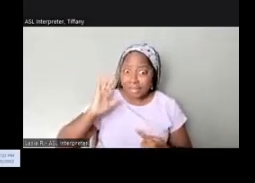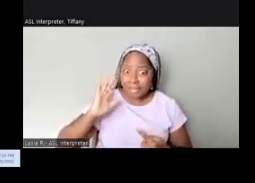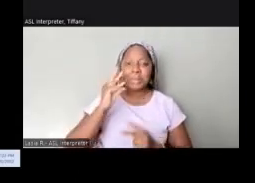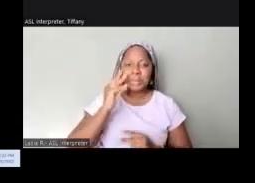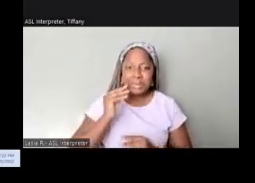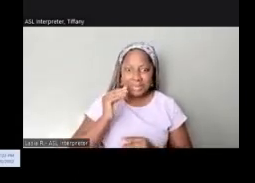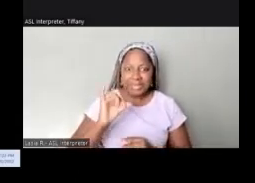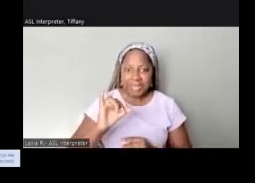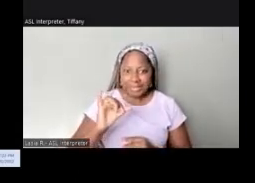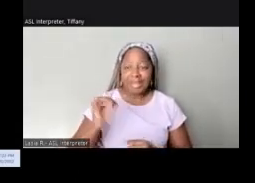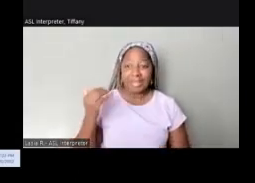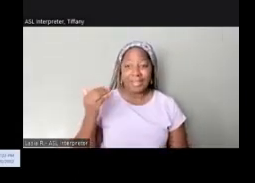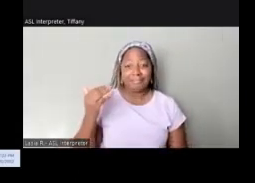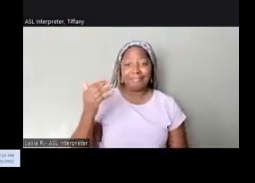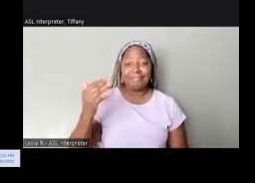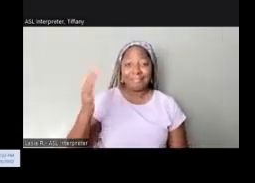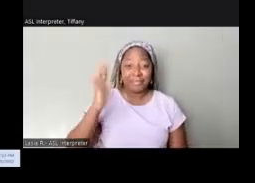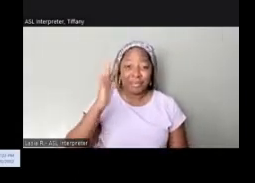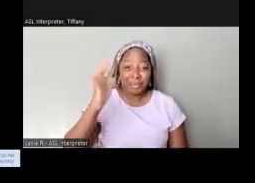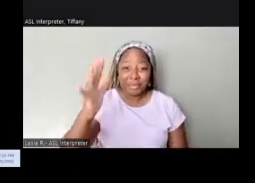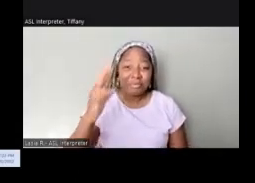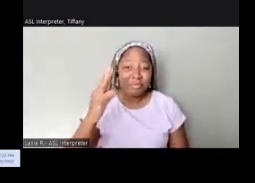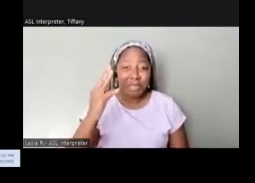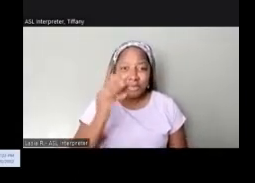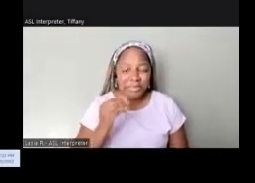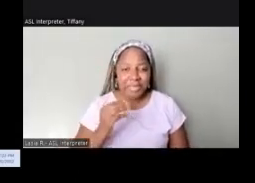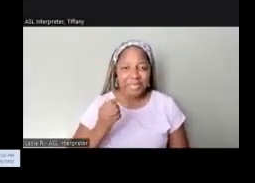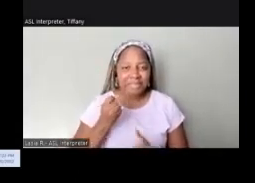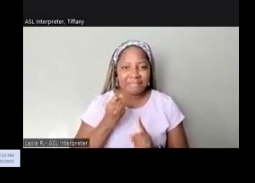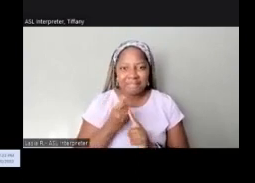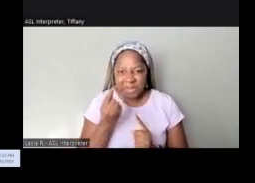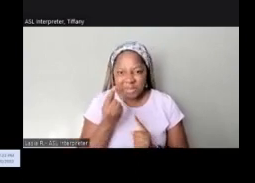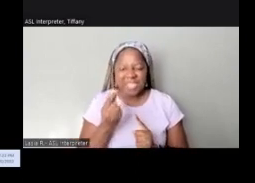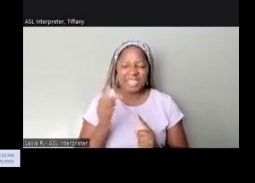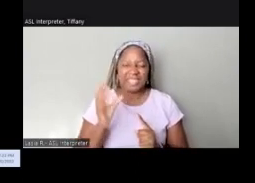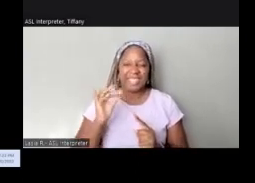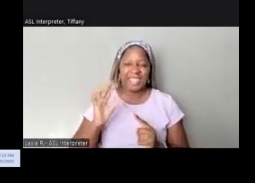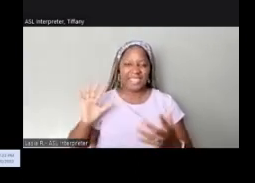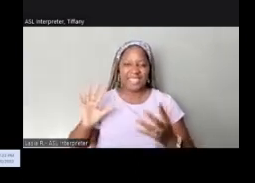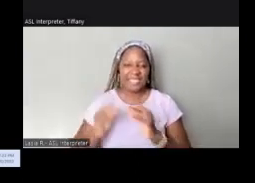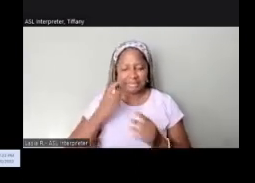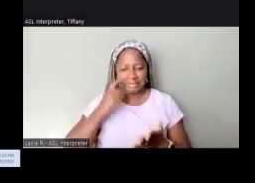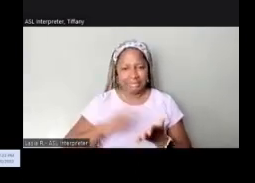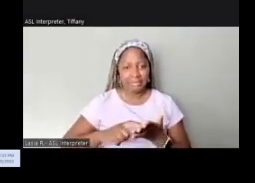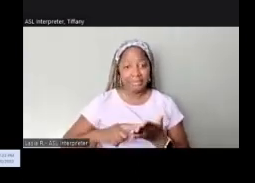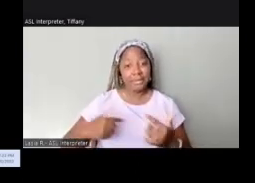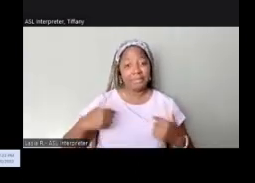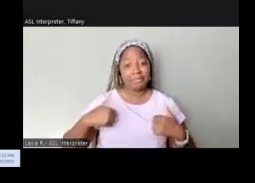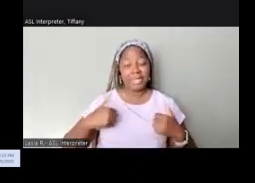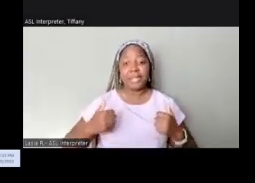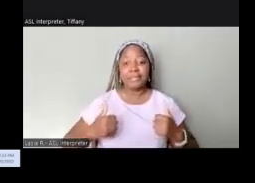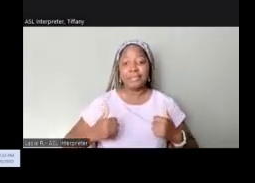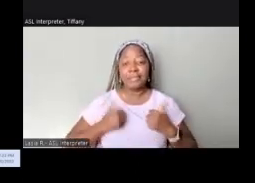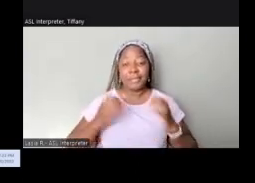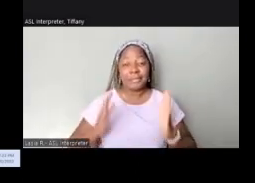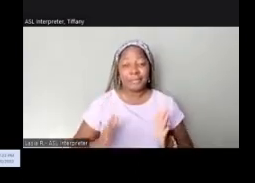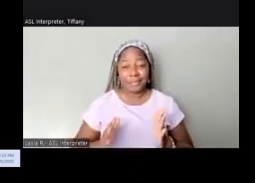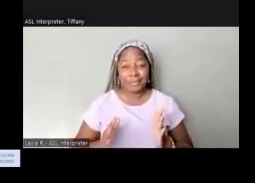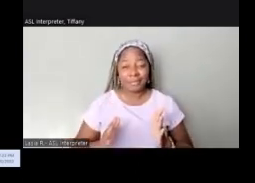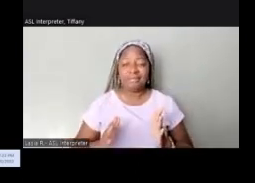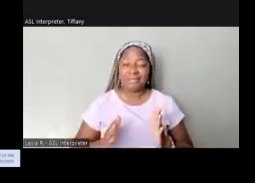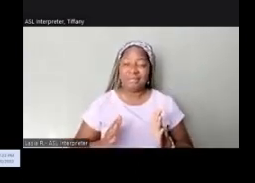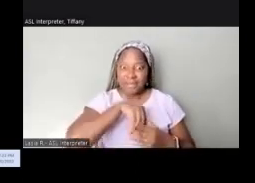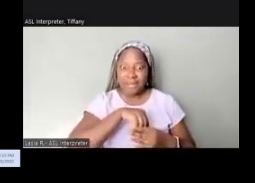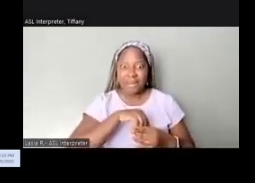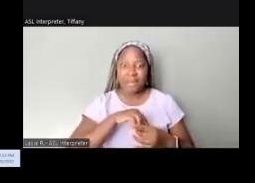the future, I acknowledge and really recognize right now that I am a survivor of more than one abusive relationship